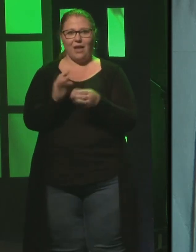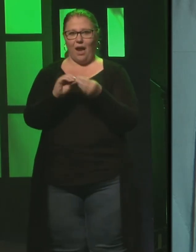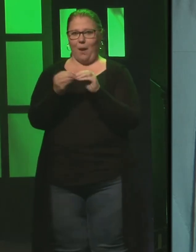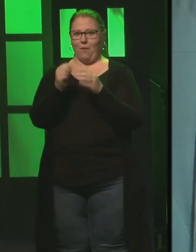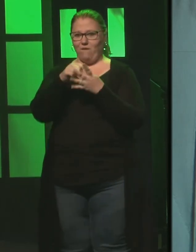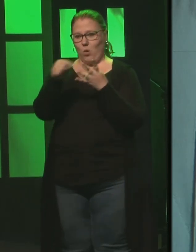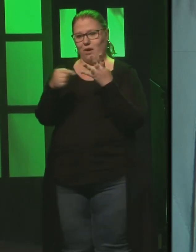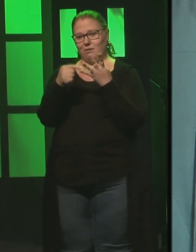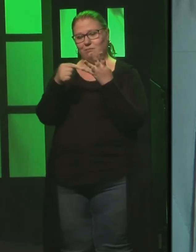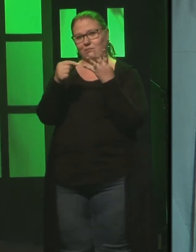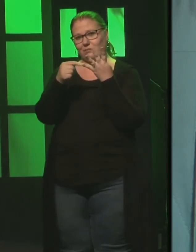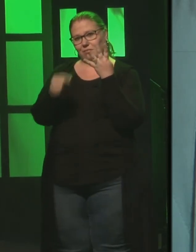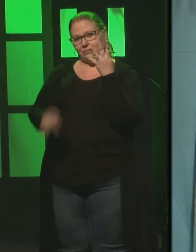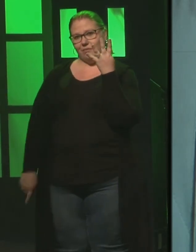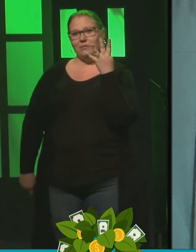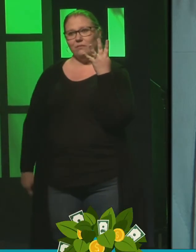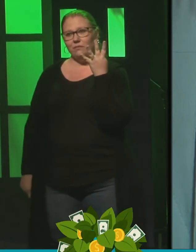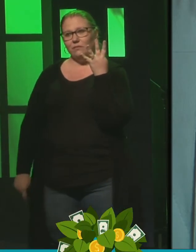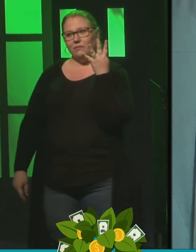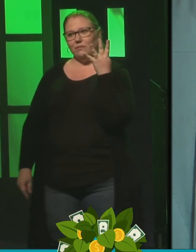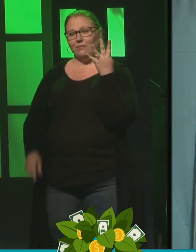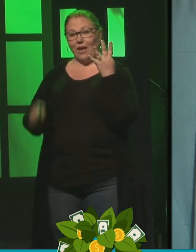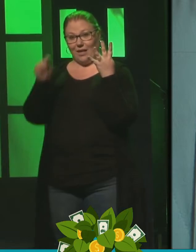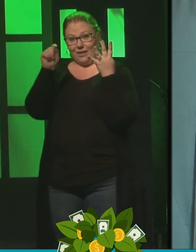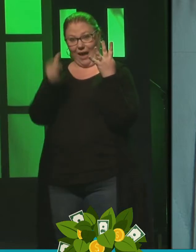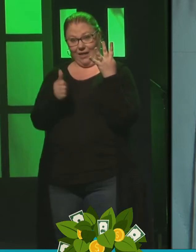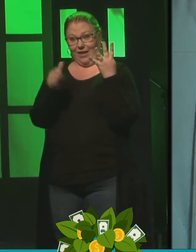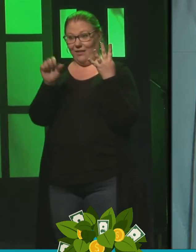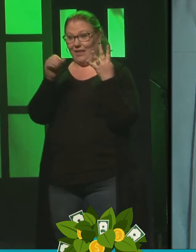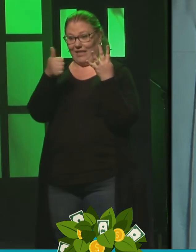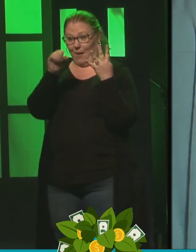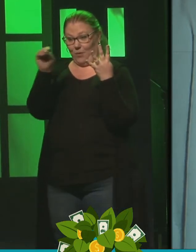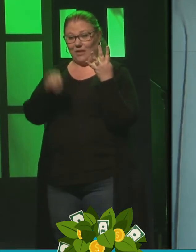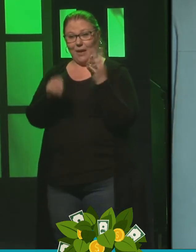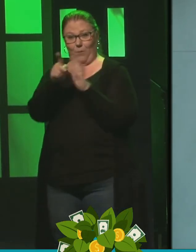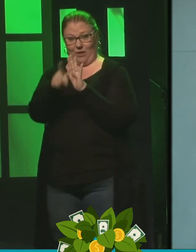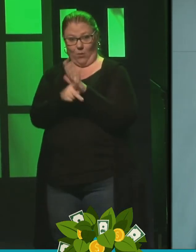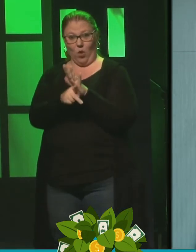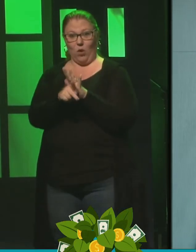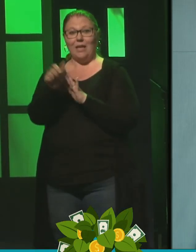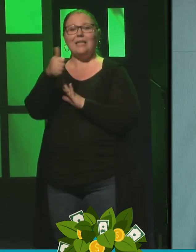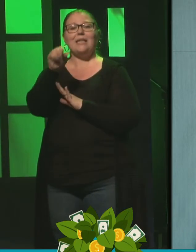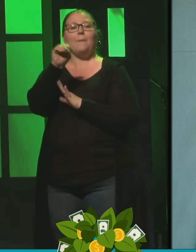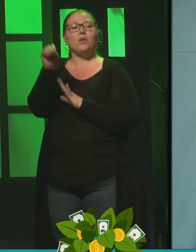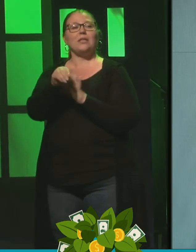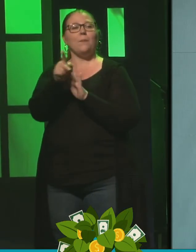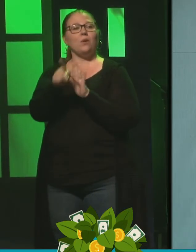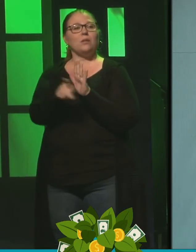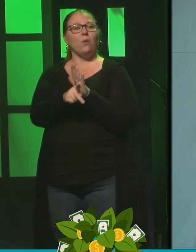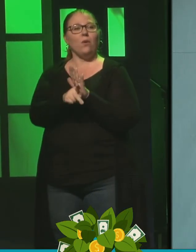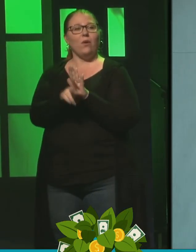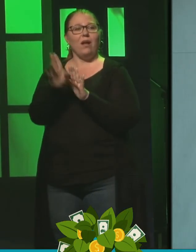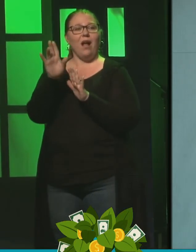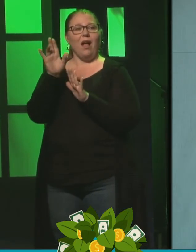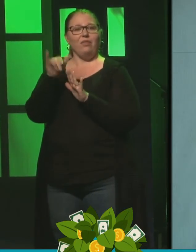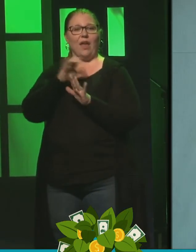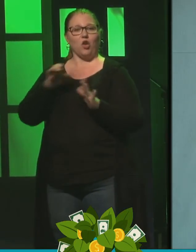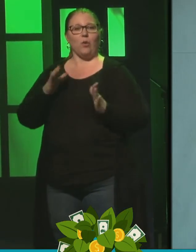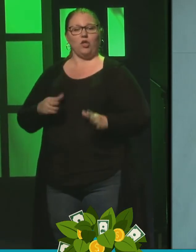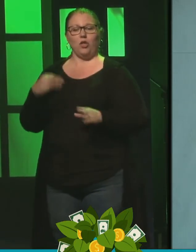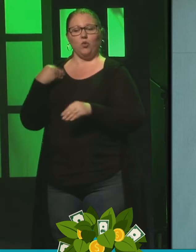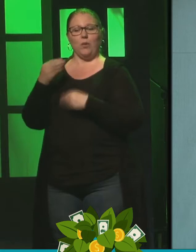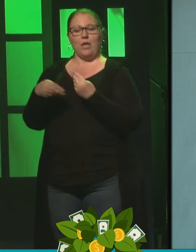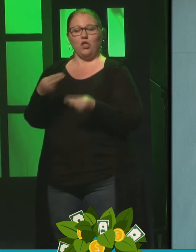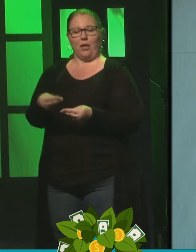4. You're going to love this. Tithing, the 10% principle. Again, 10% principle, that kind of Christian